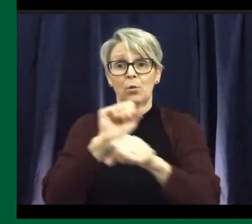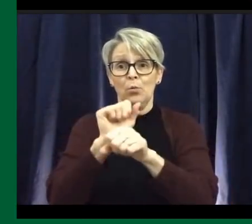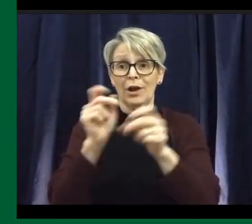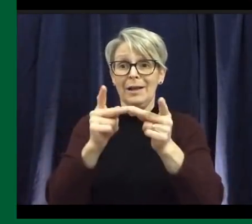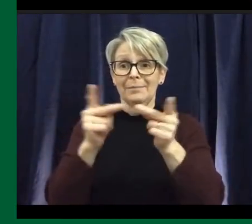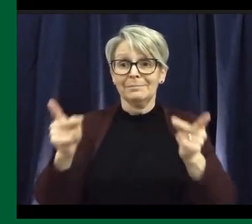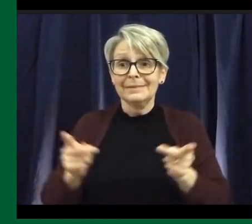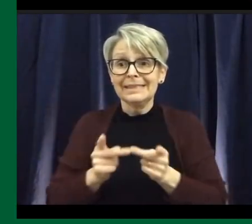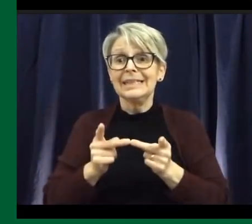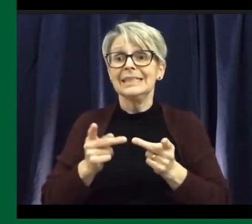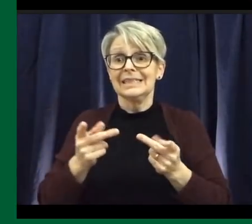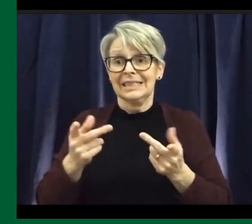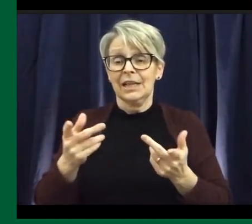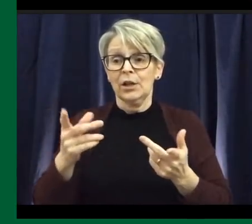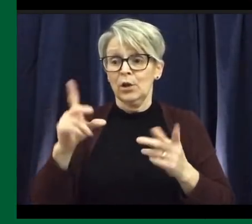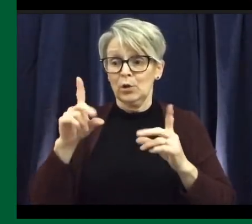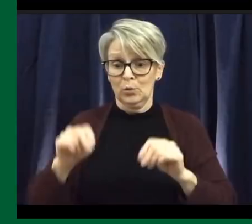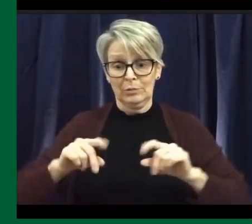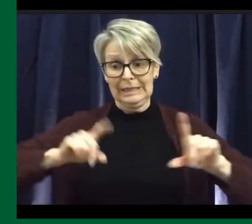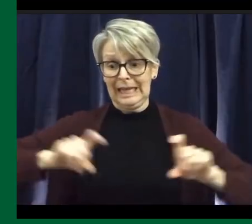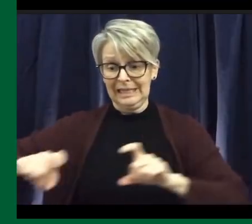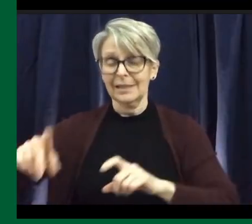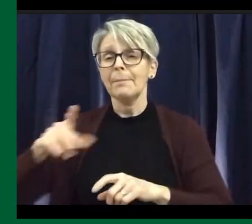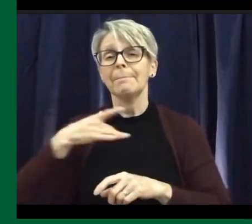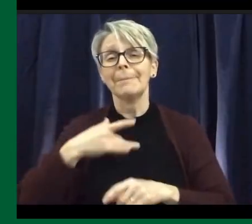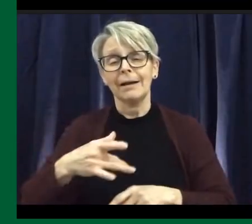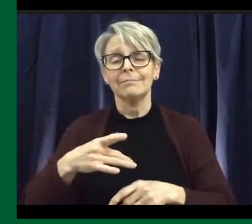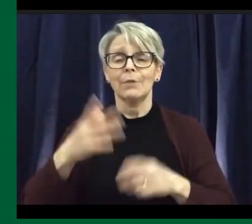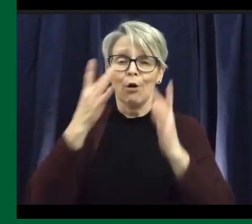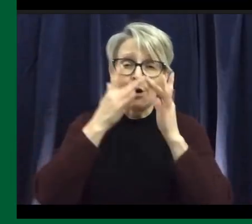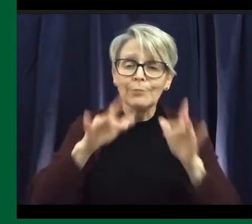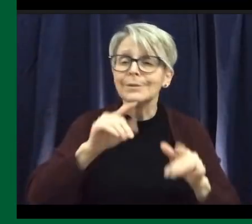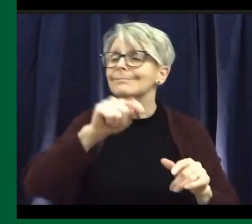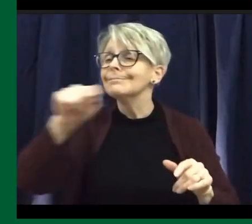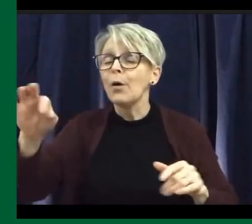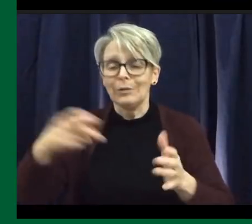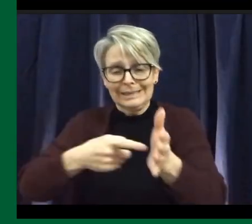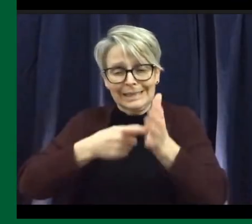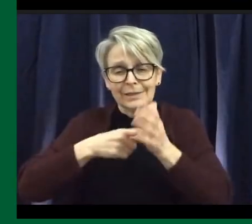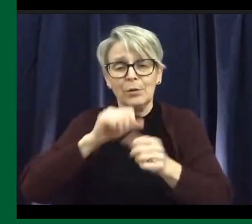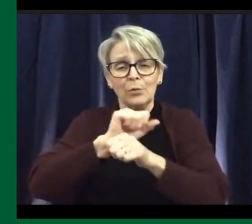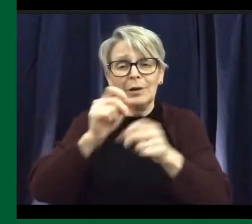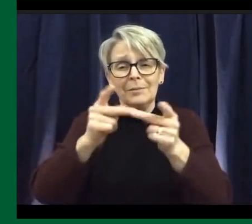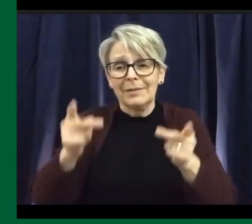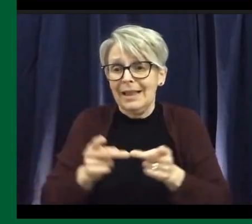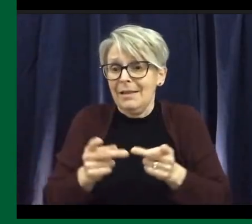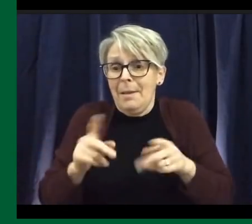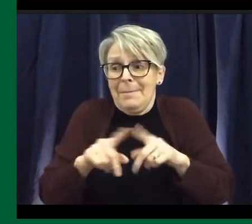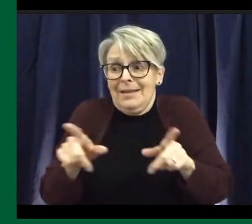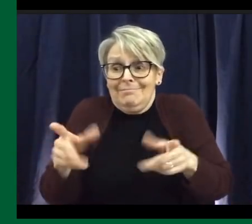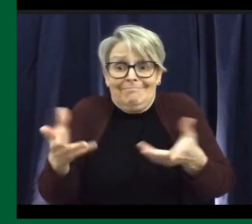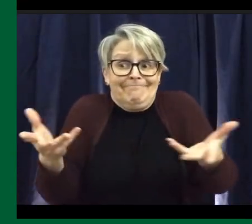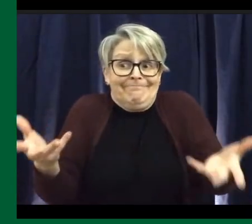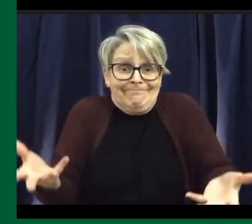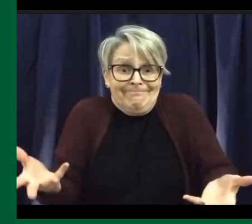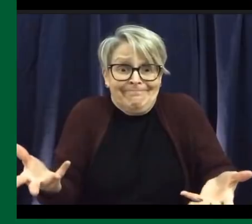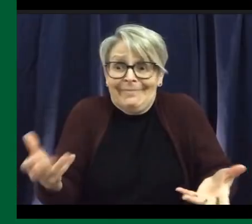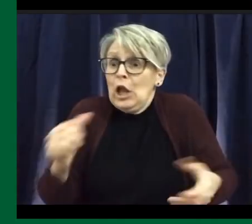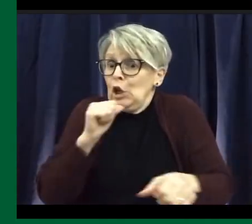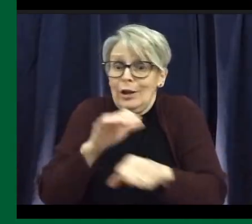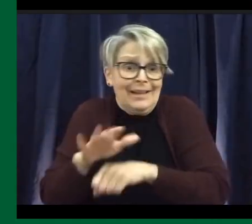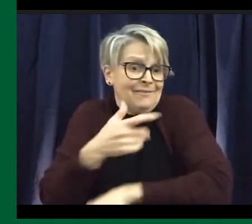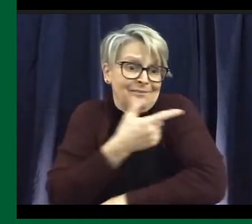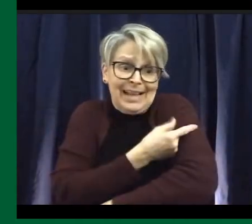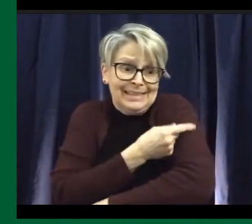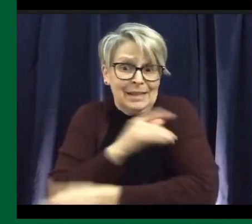of testing are essential workplaces. And unfortunately, we just don't have vaccine to give to them. So till such time we have